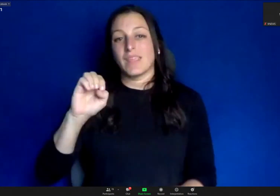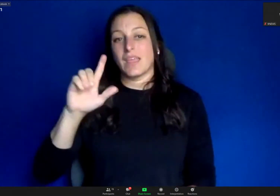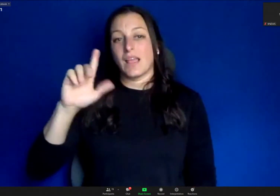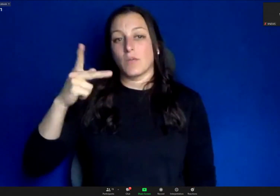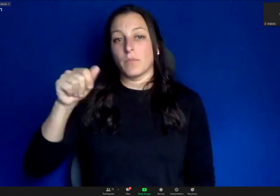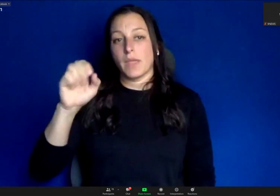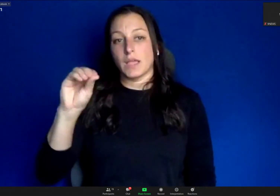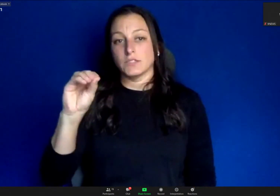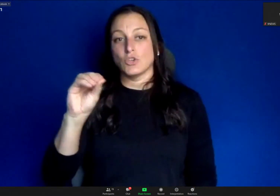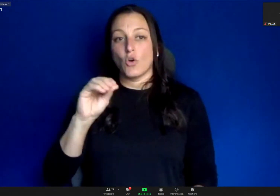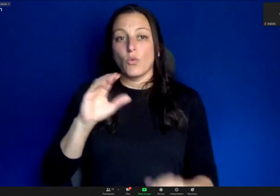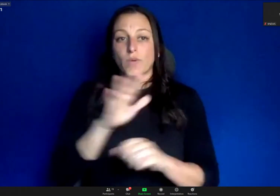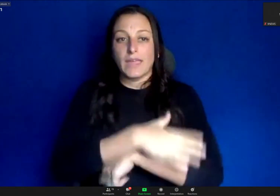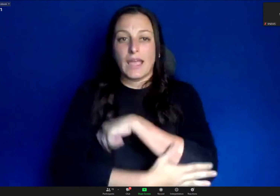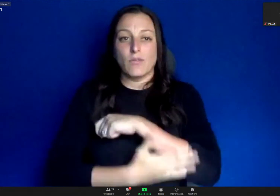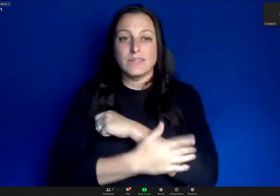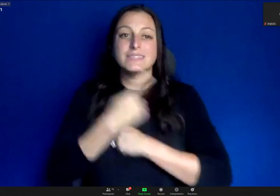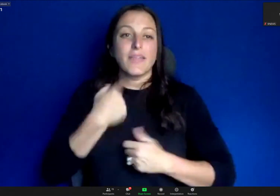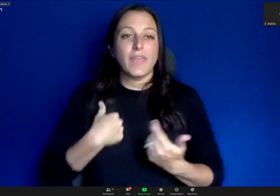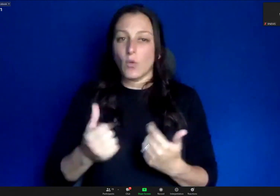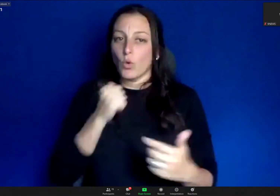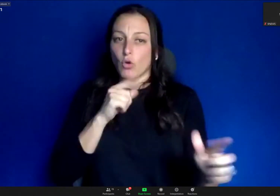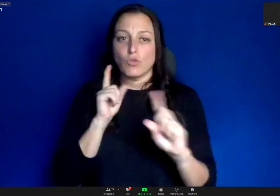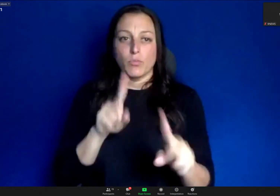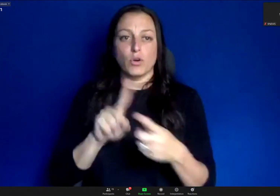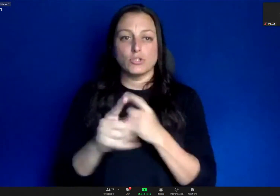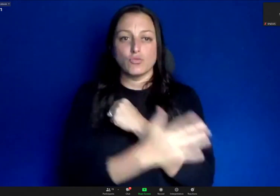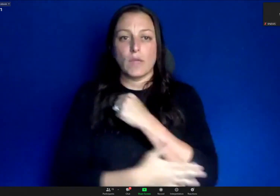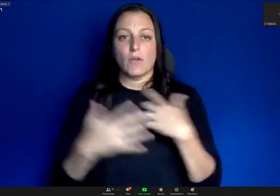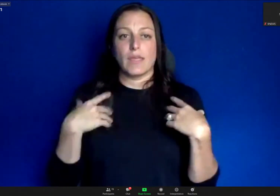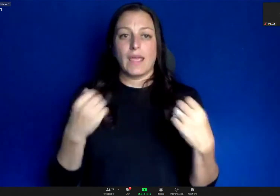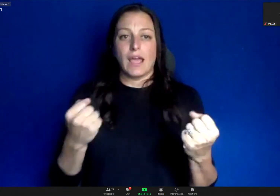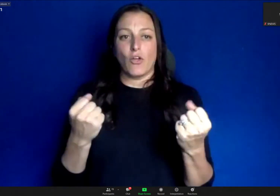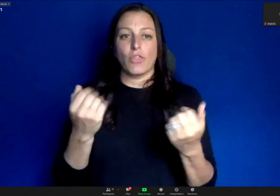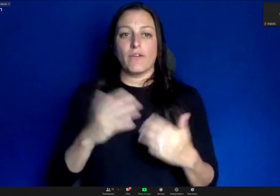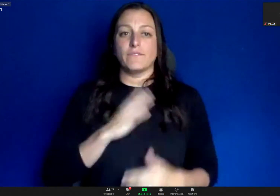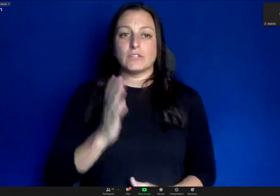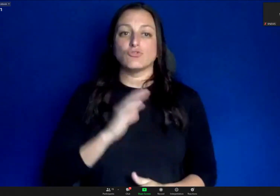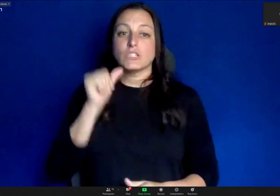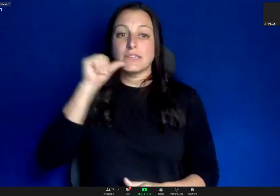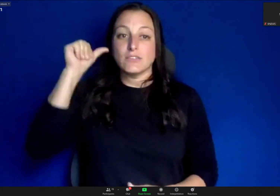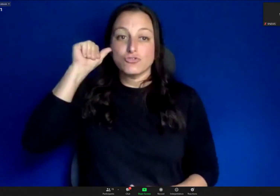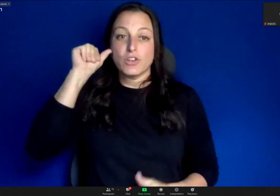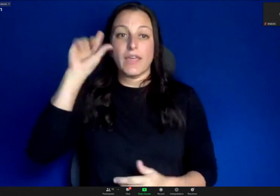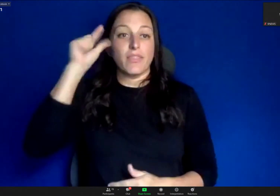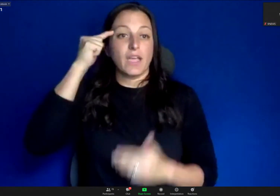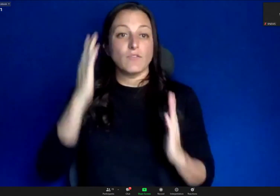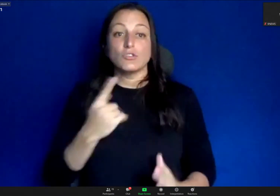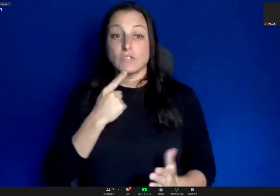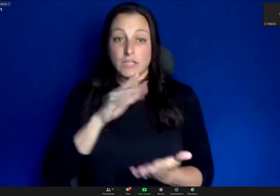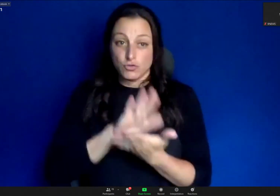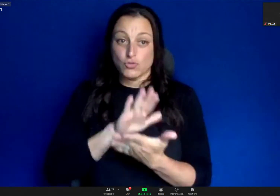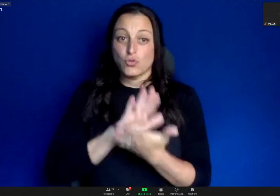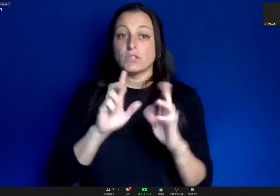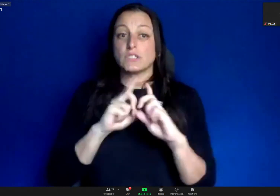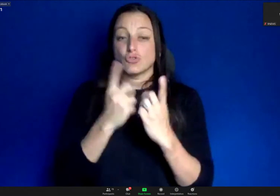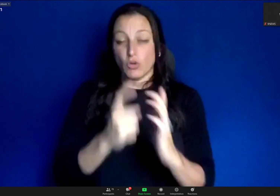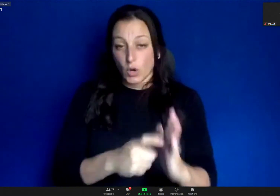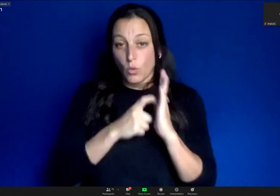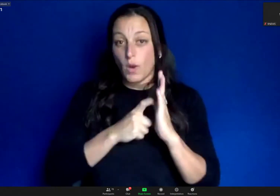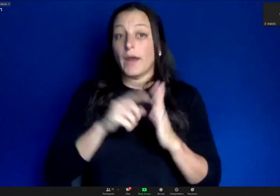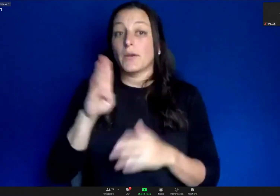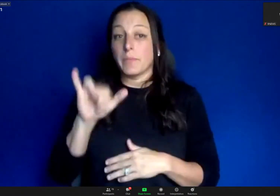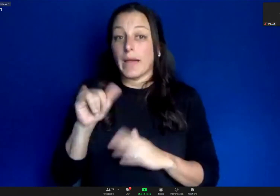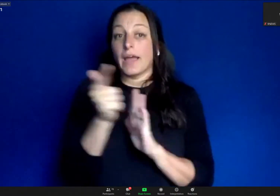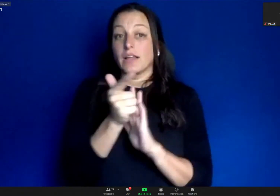individual COVID-19 cases to county health officials. Yesterday, Governor Polis said school districts are required by law to report cases to